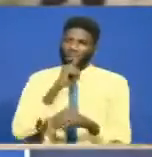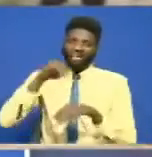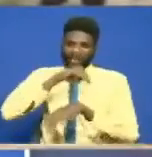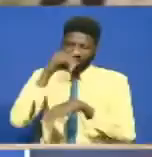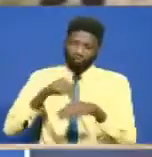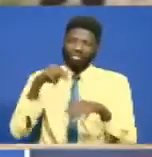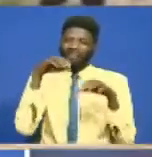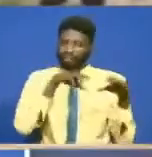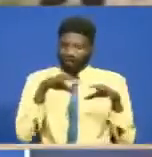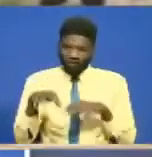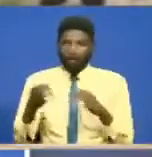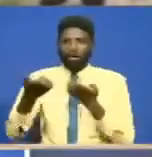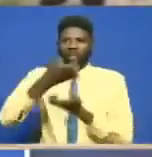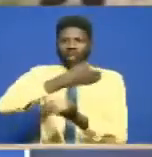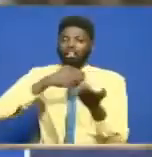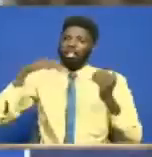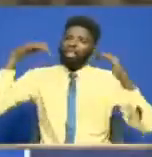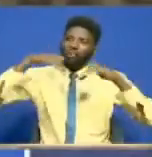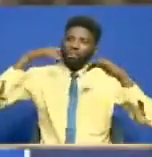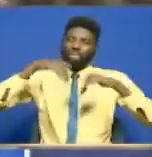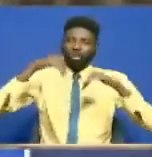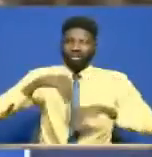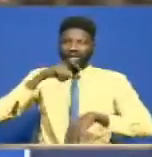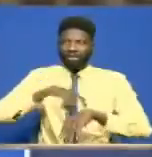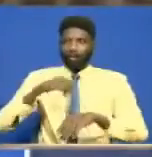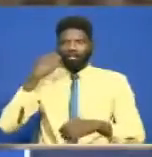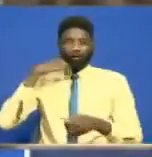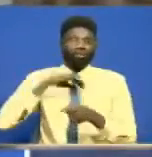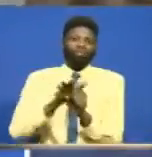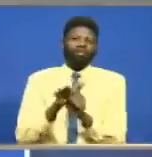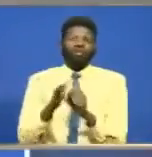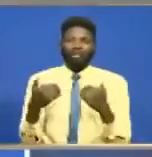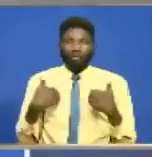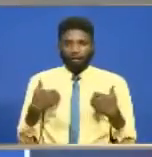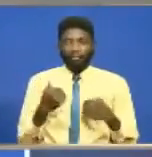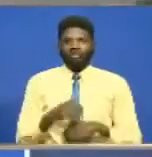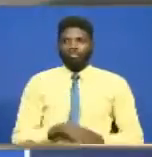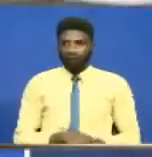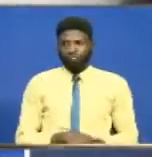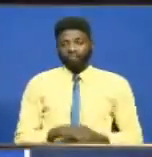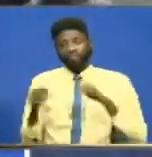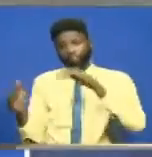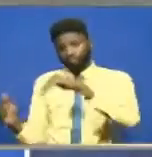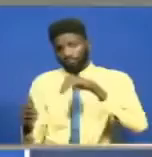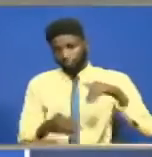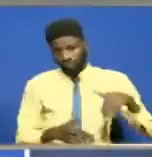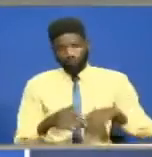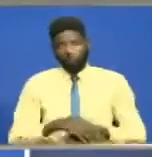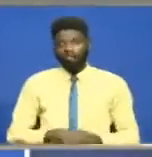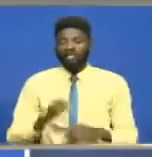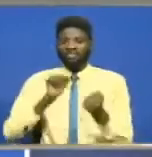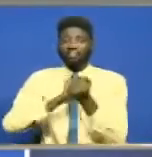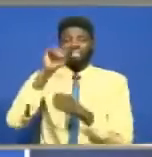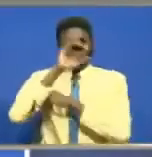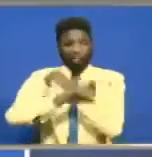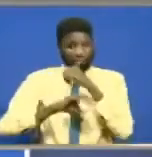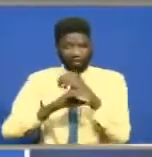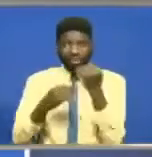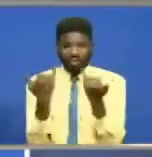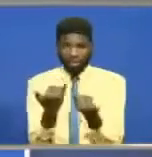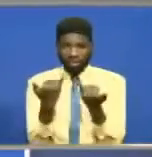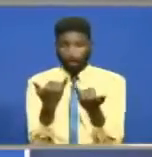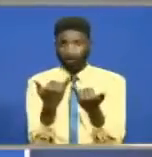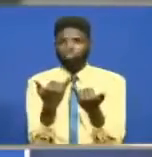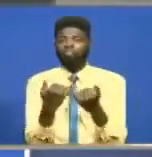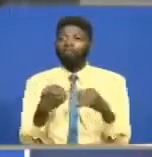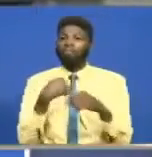a sharp economic downturn during the coronavirus pandemic. Elsewhere, 15 countries have formed the world's